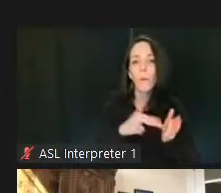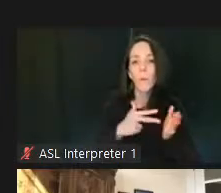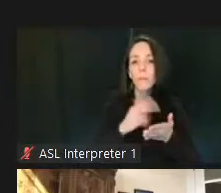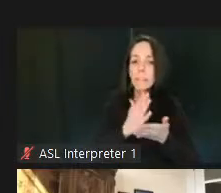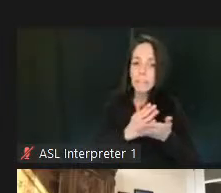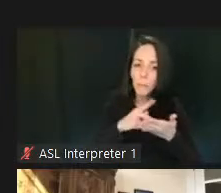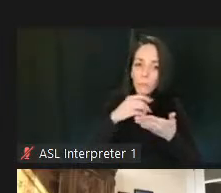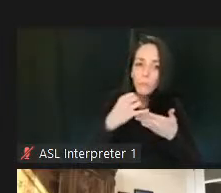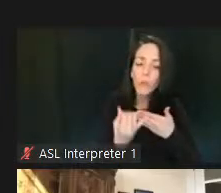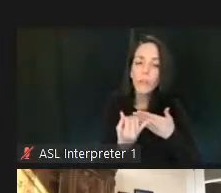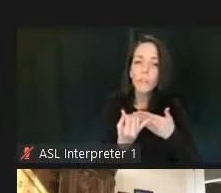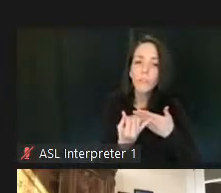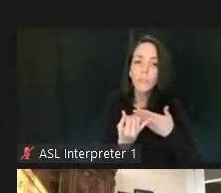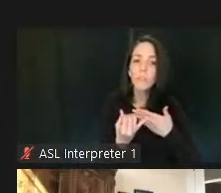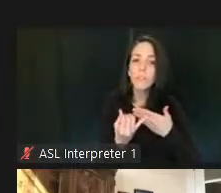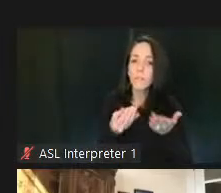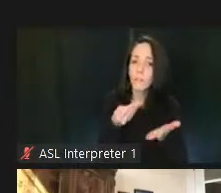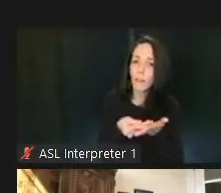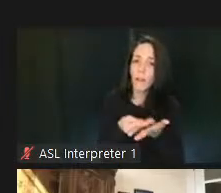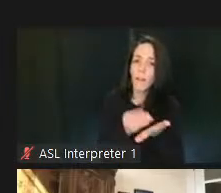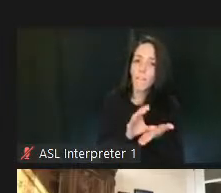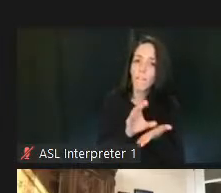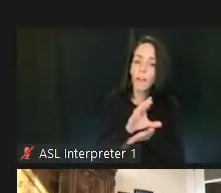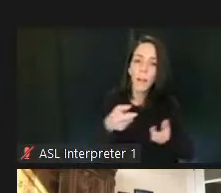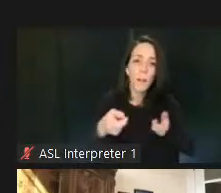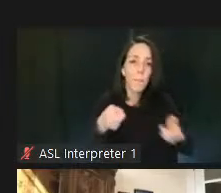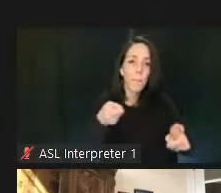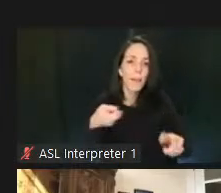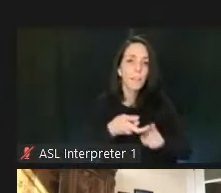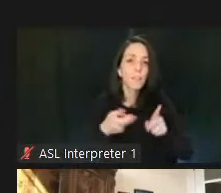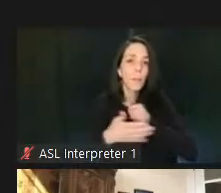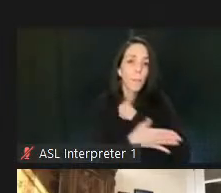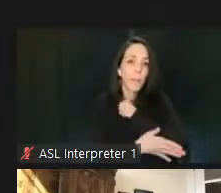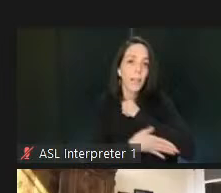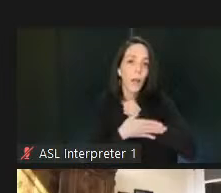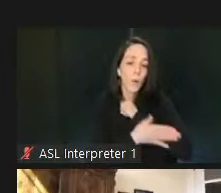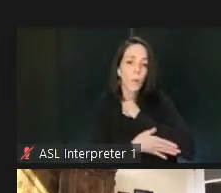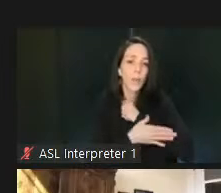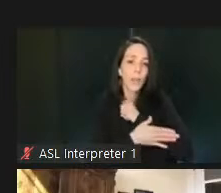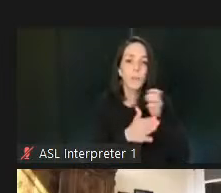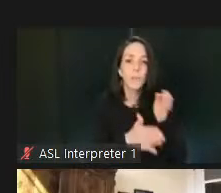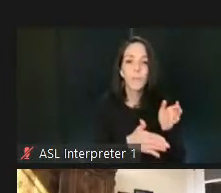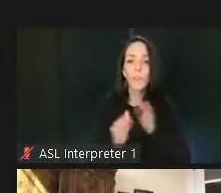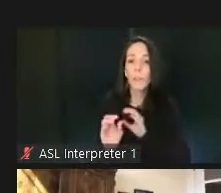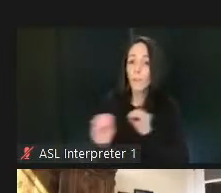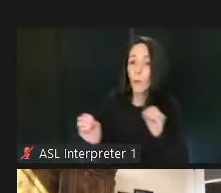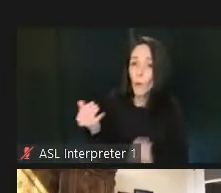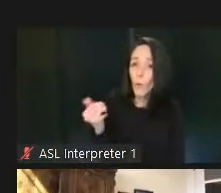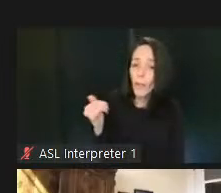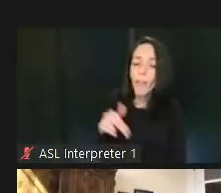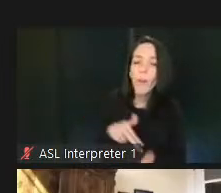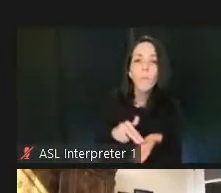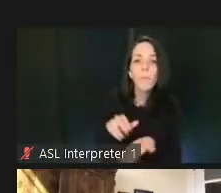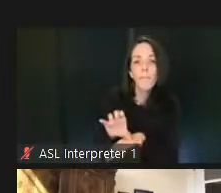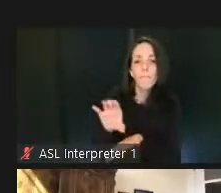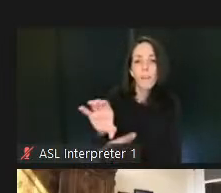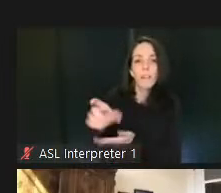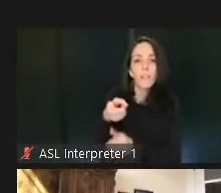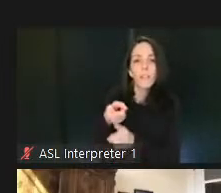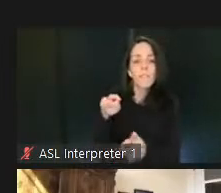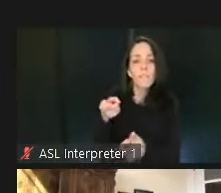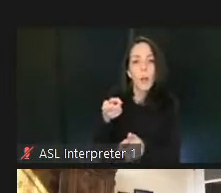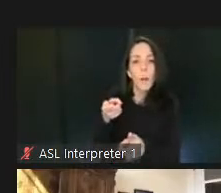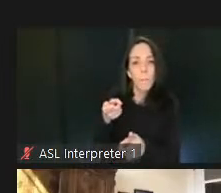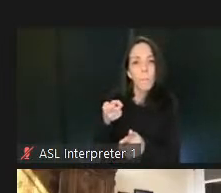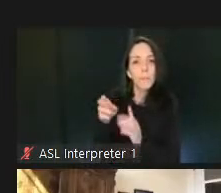were funded and managed by the county. The ones without the yellow highlights have been funded by and constructed